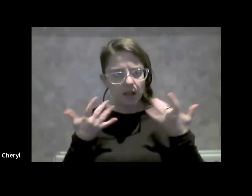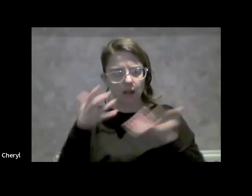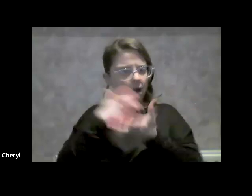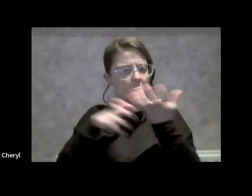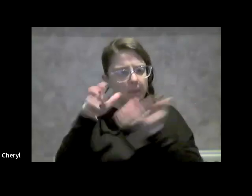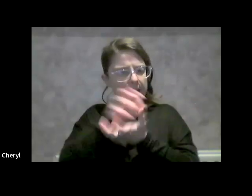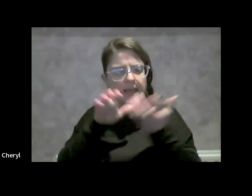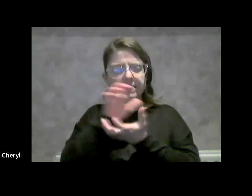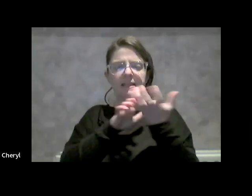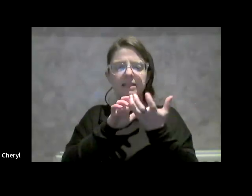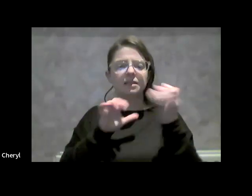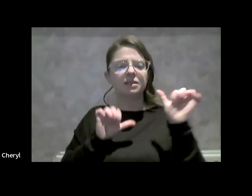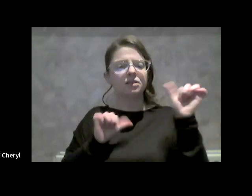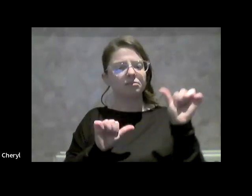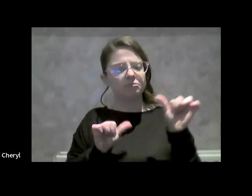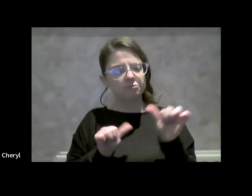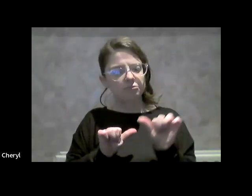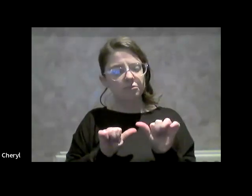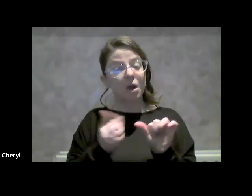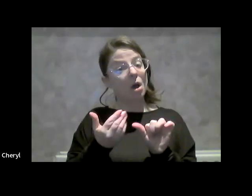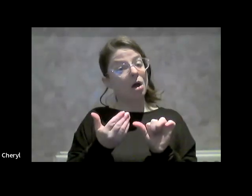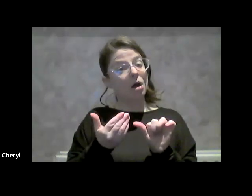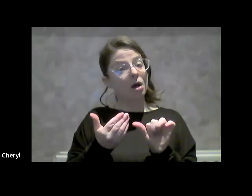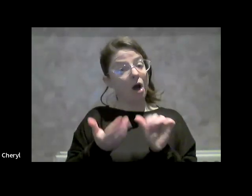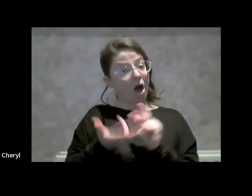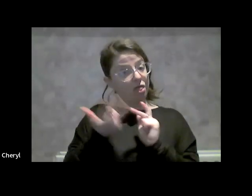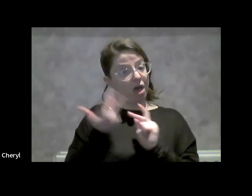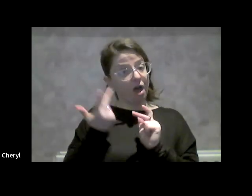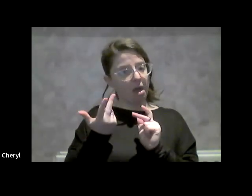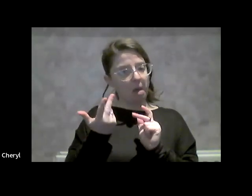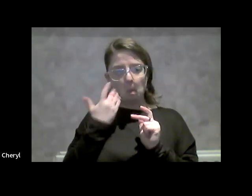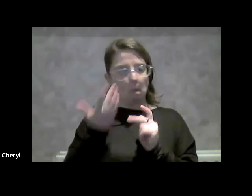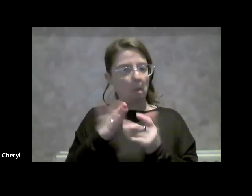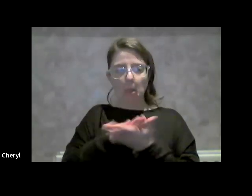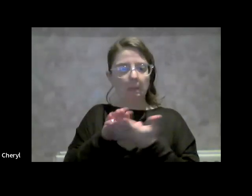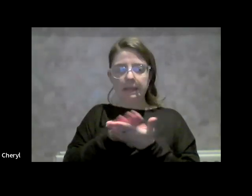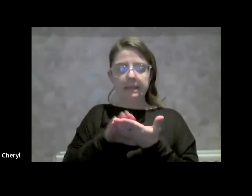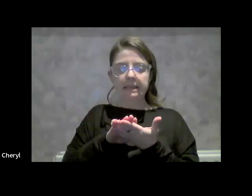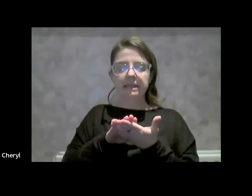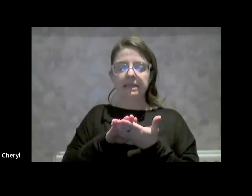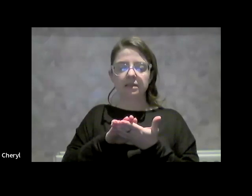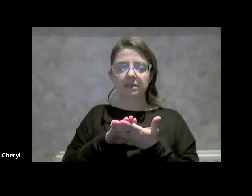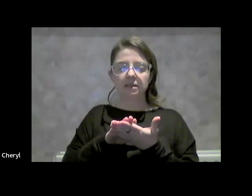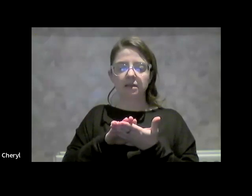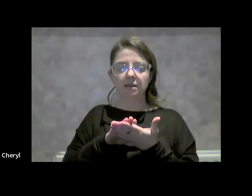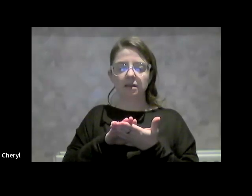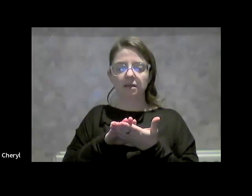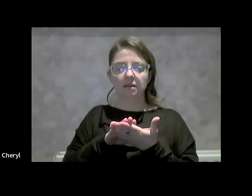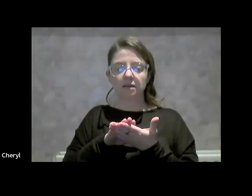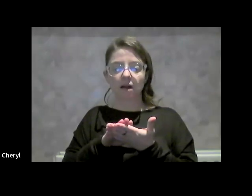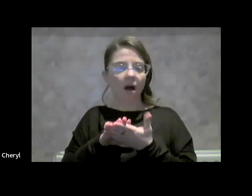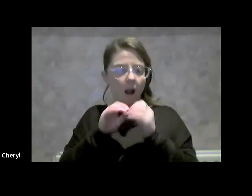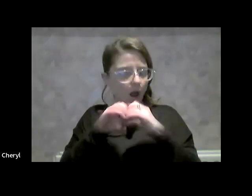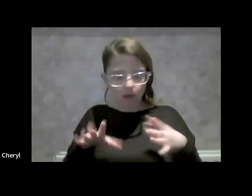complicated, softer, before I knew what other meant. Before I started losing